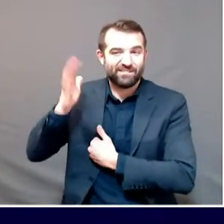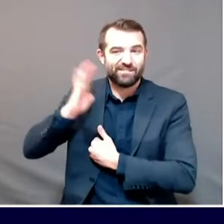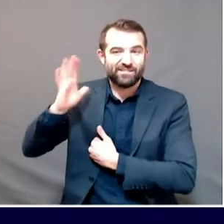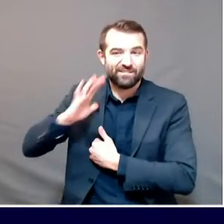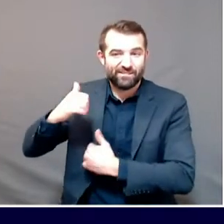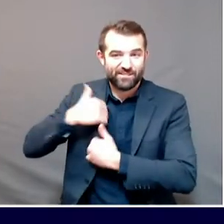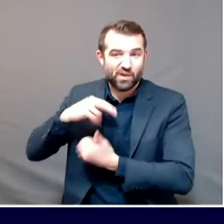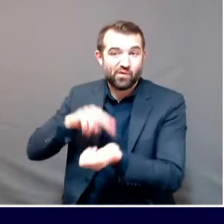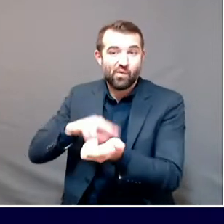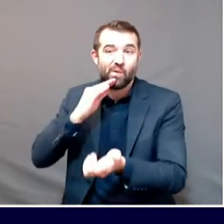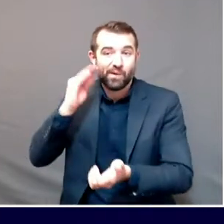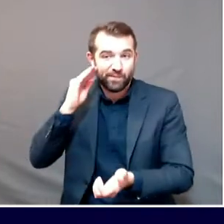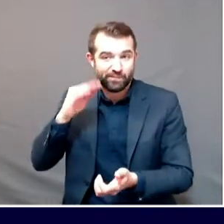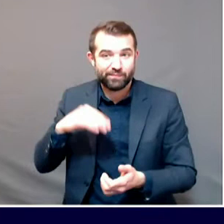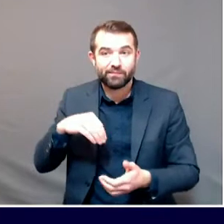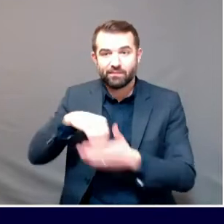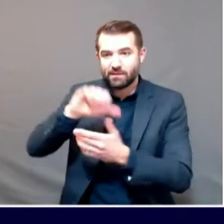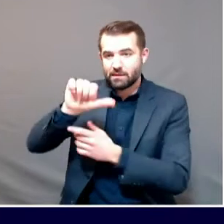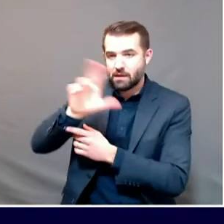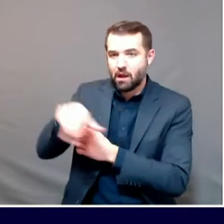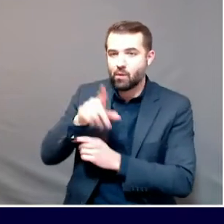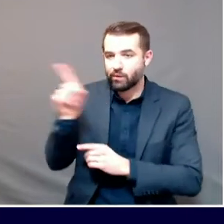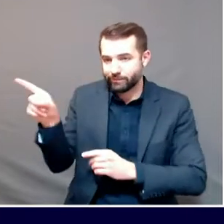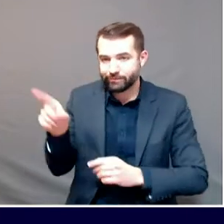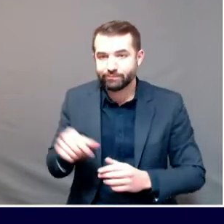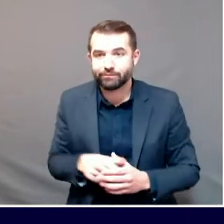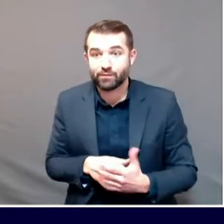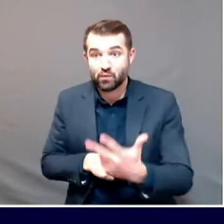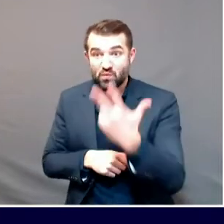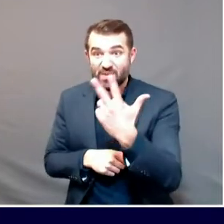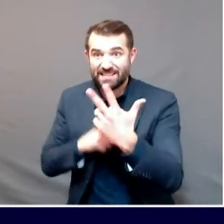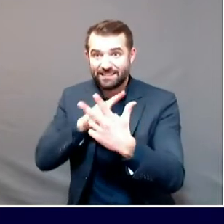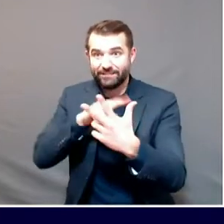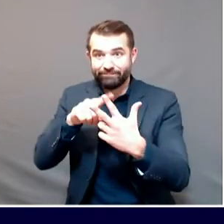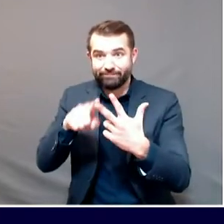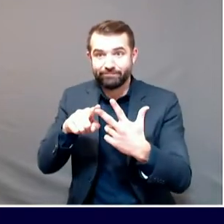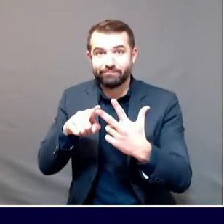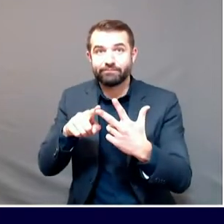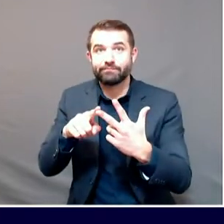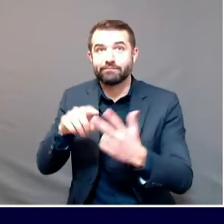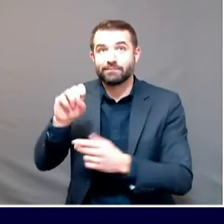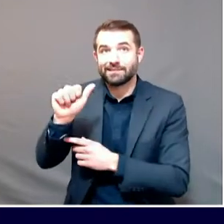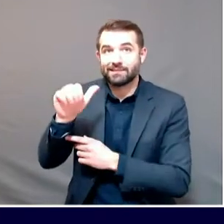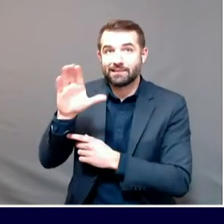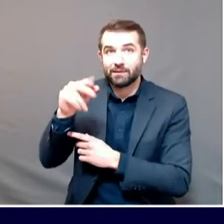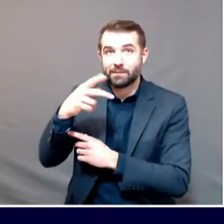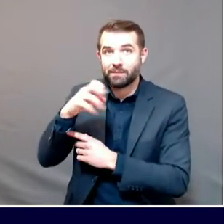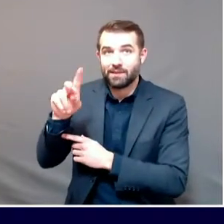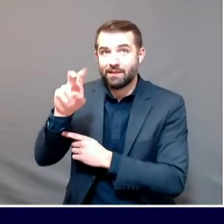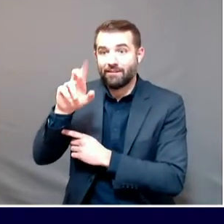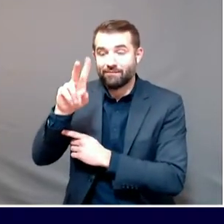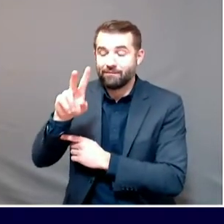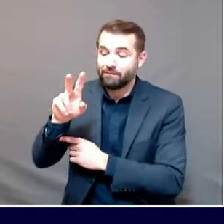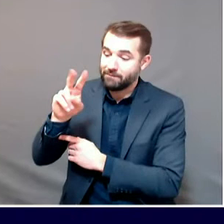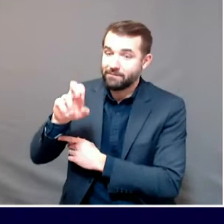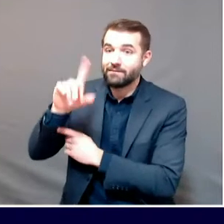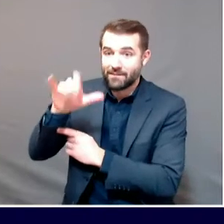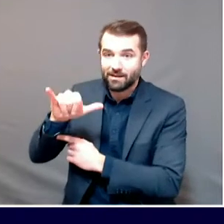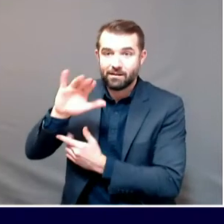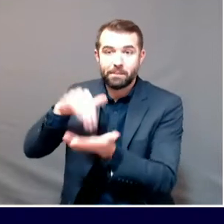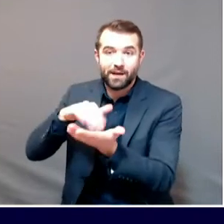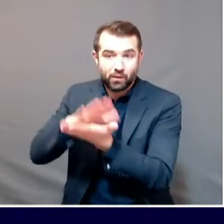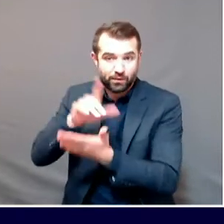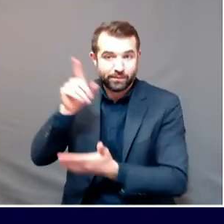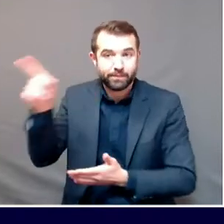cases, at Sacapee Valley Middle School, where we are aware of 5 cases, and at the Waynfleet Upper School in